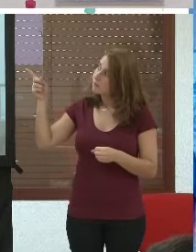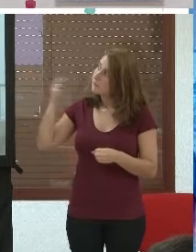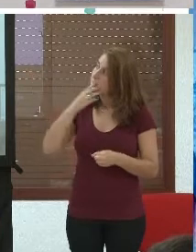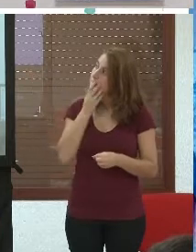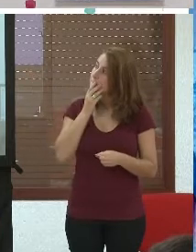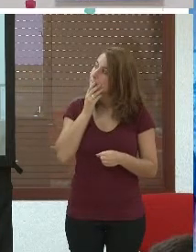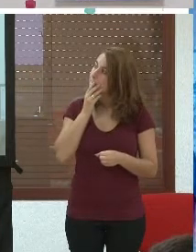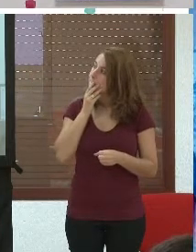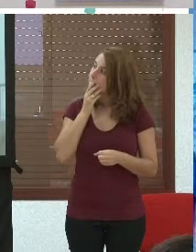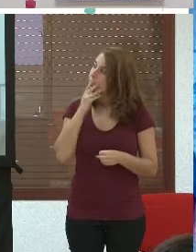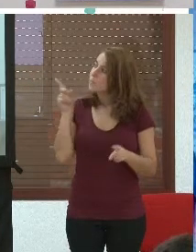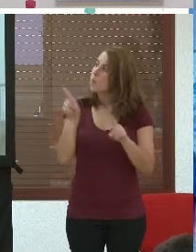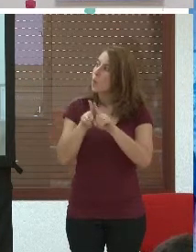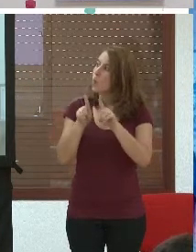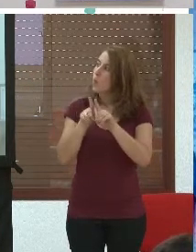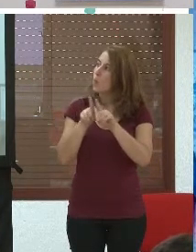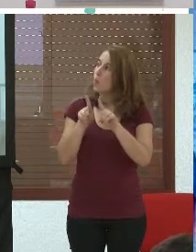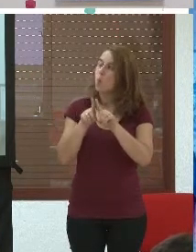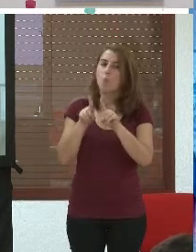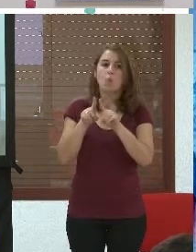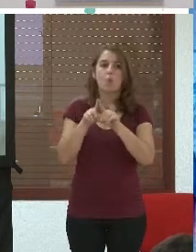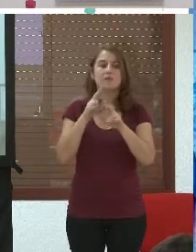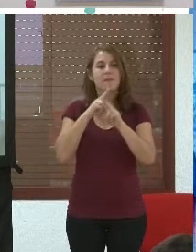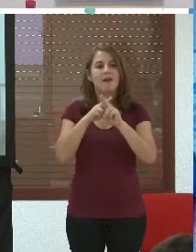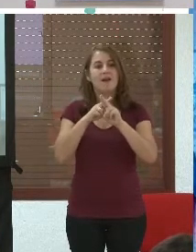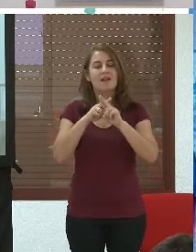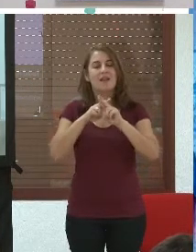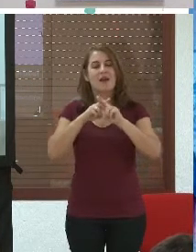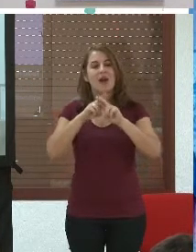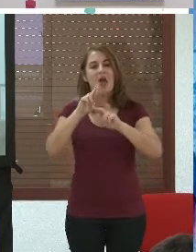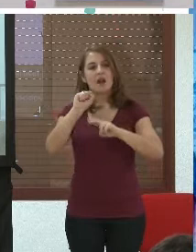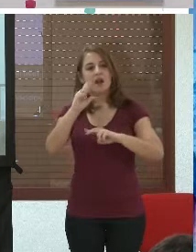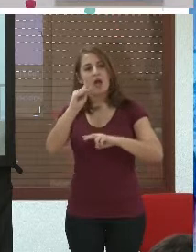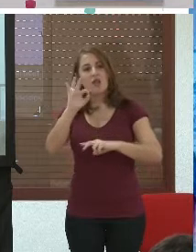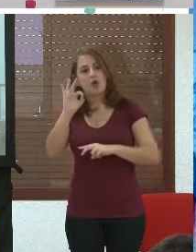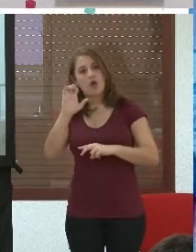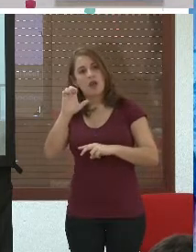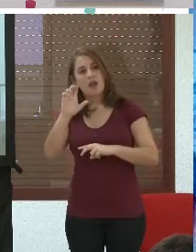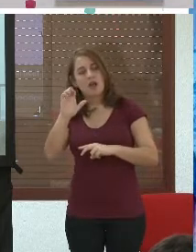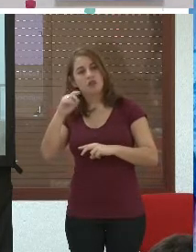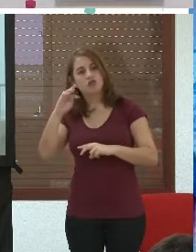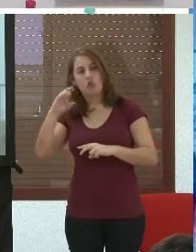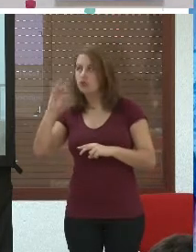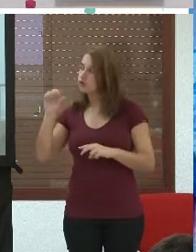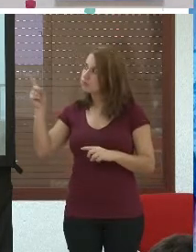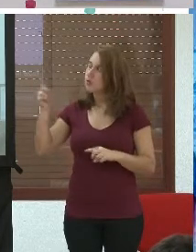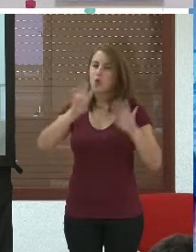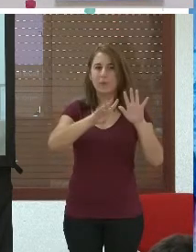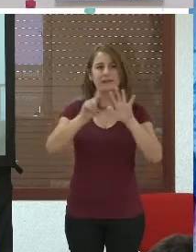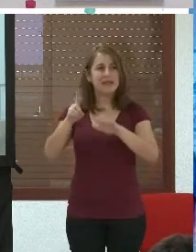the cortical rays. These are electrodes that have 96 channels. They